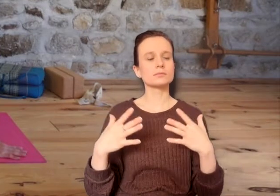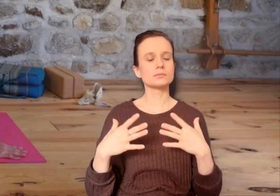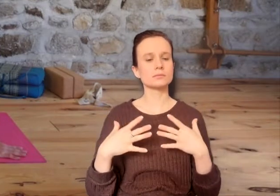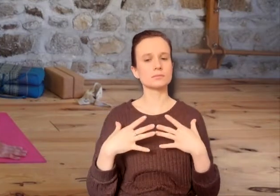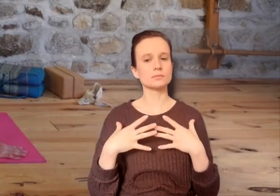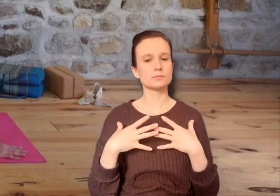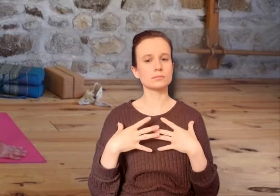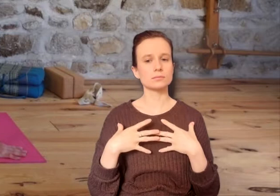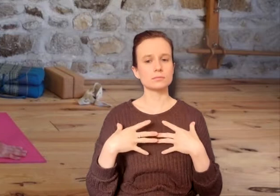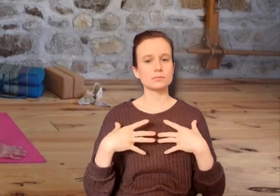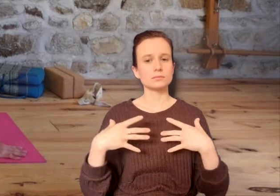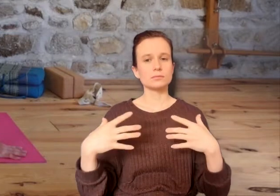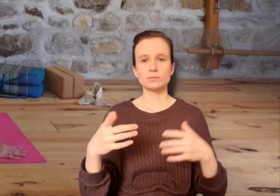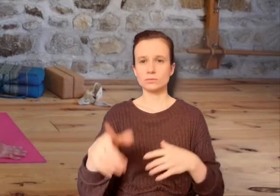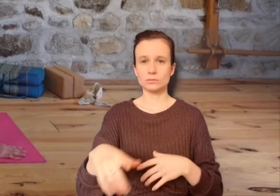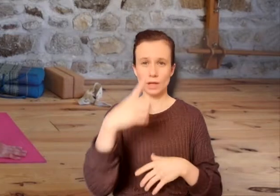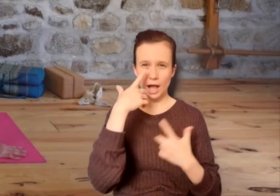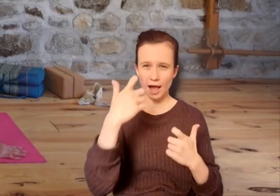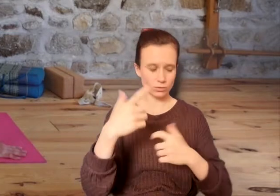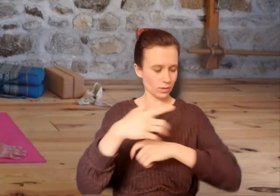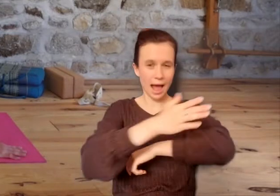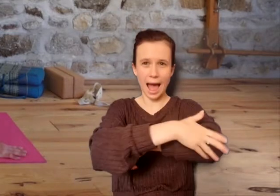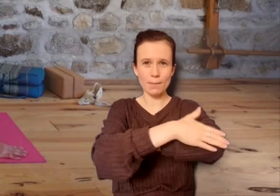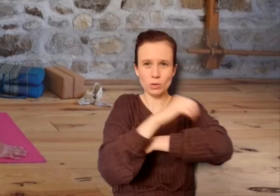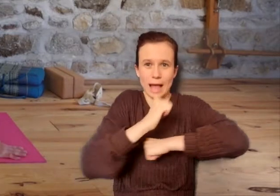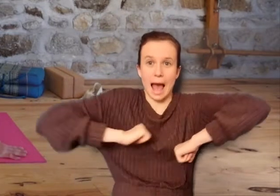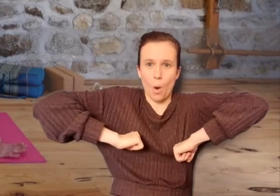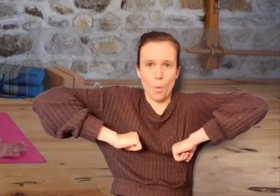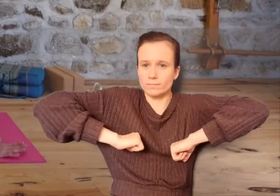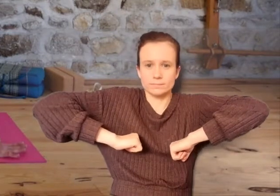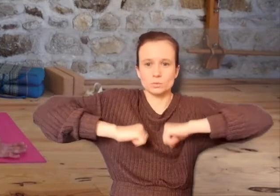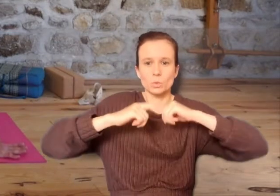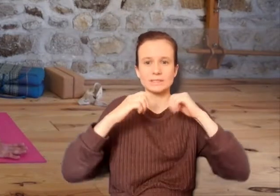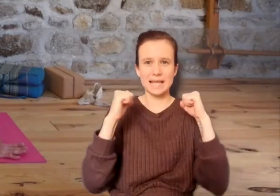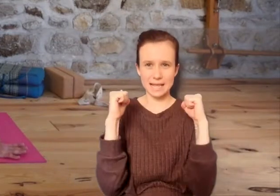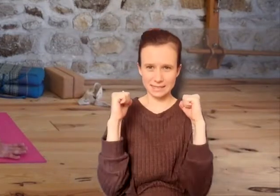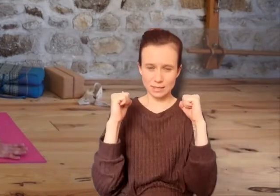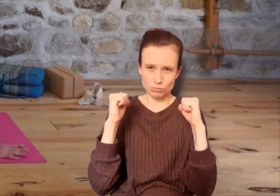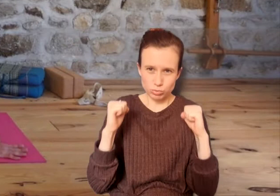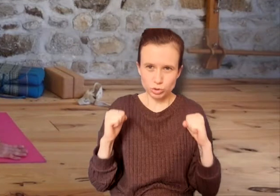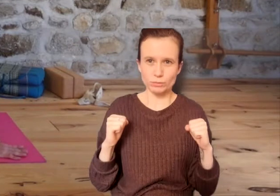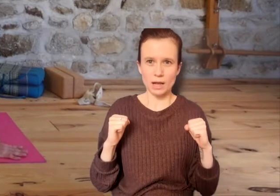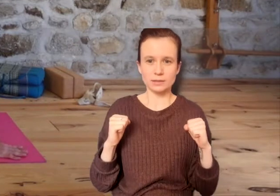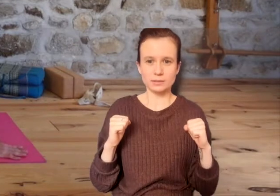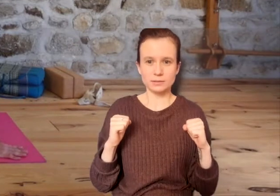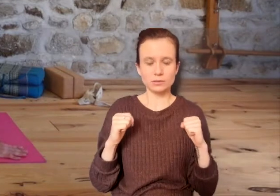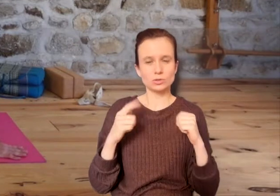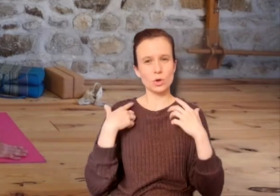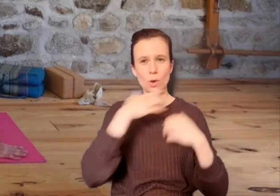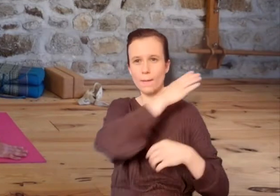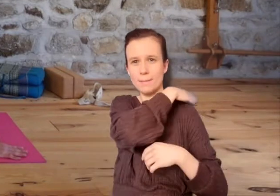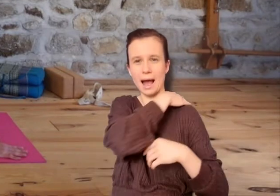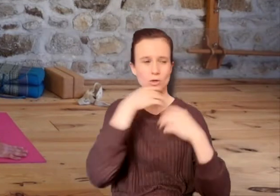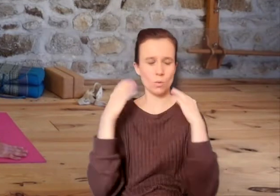Be careful you're not letting the elbows kick out too much. You want to rotate them inward and press back so you have a nice wide upper back.